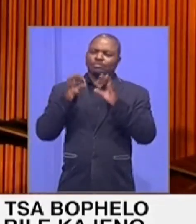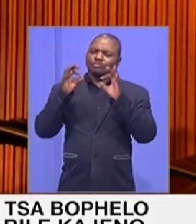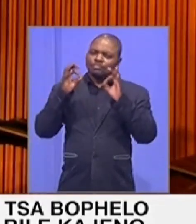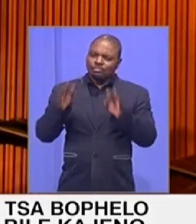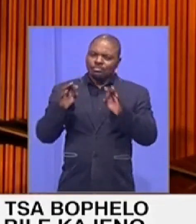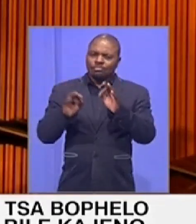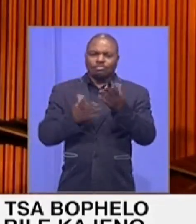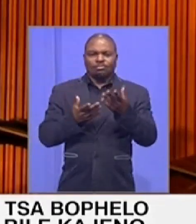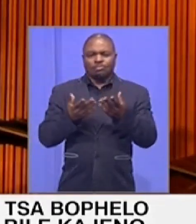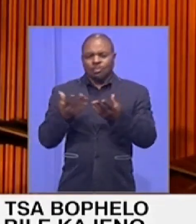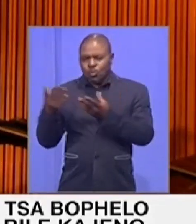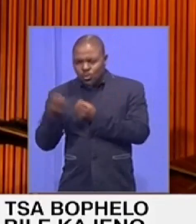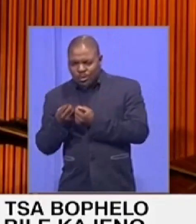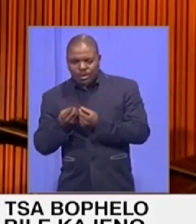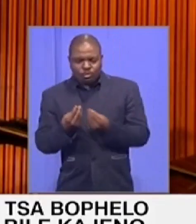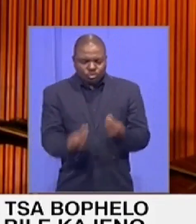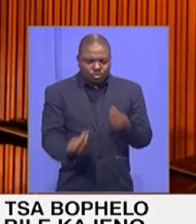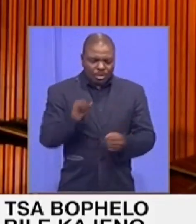ra godisha bana ba rena